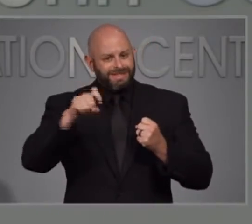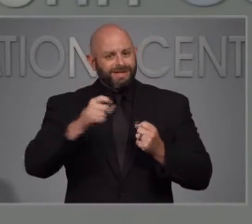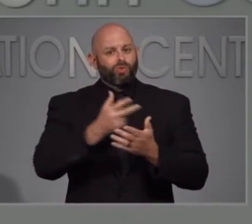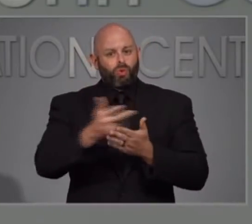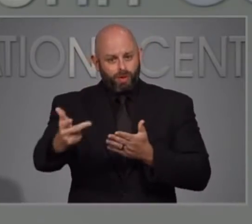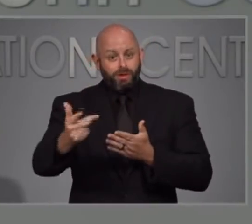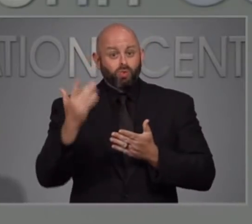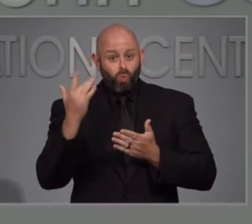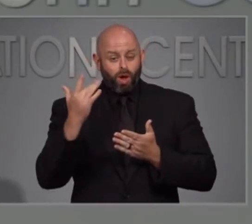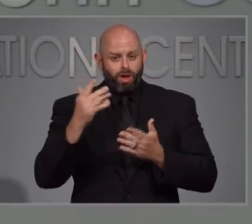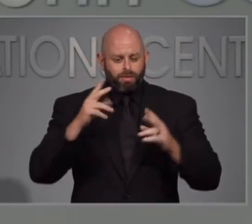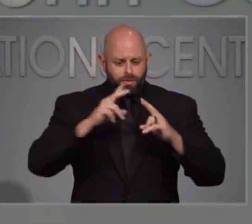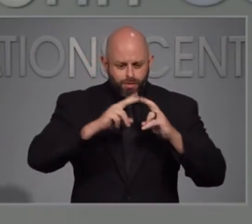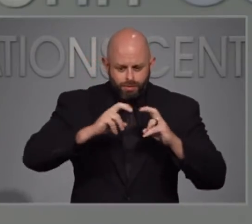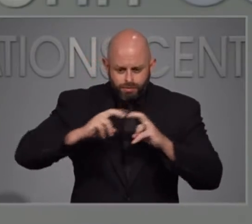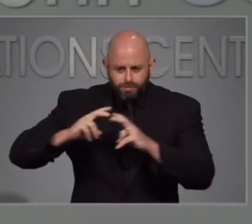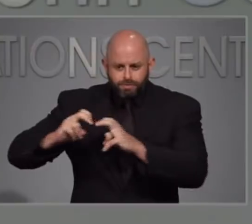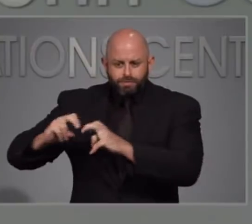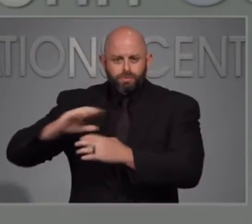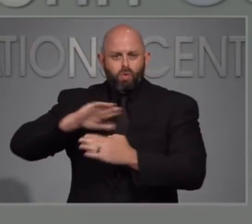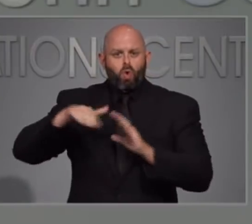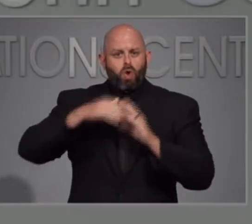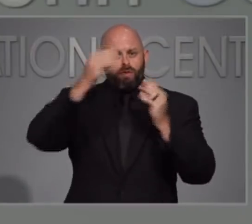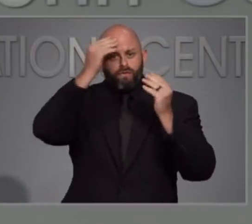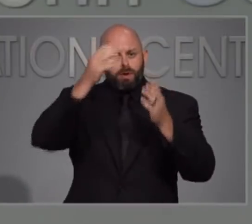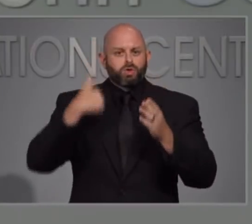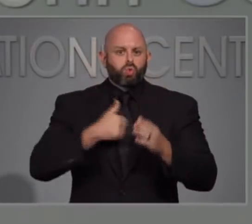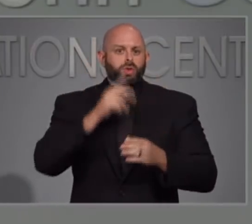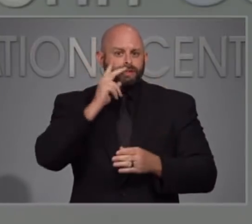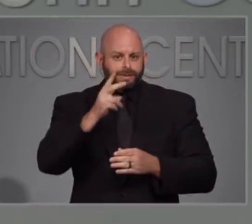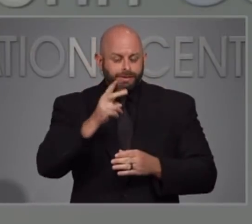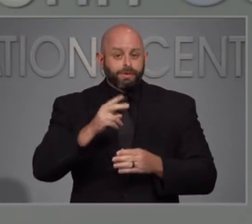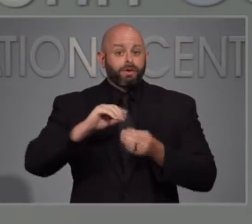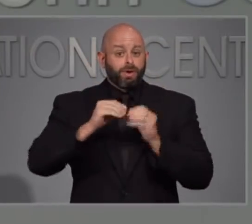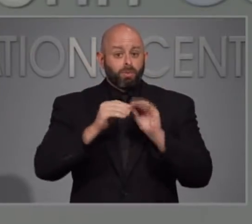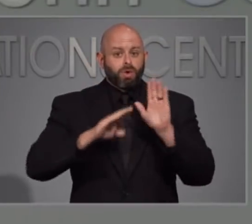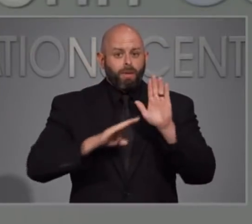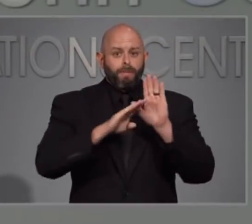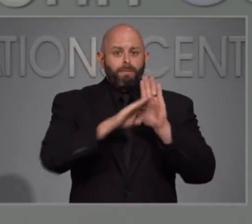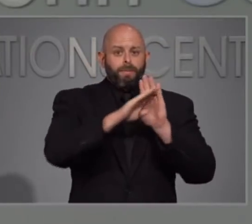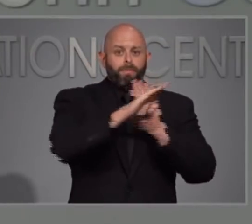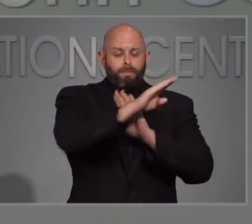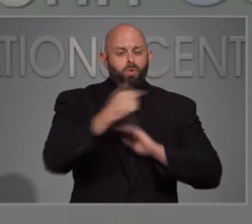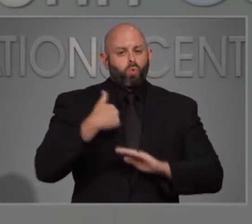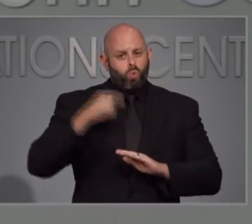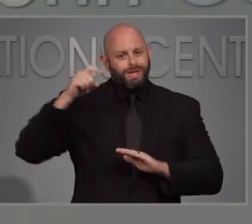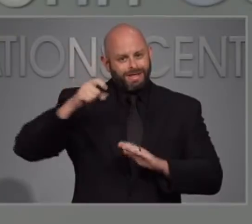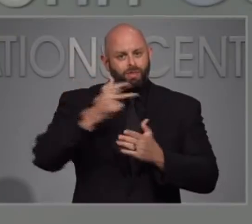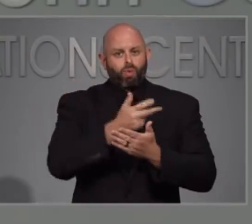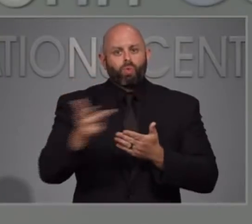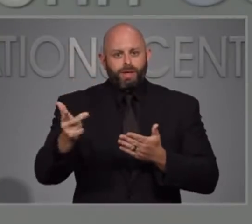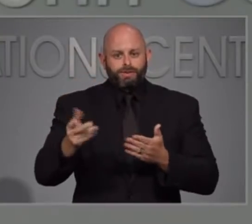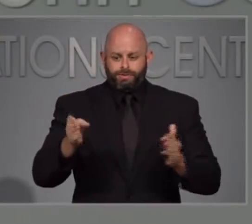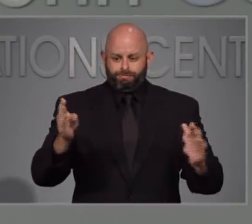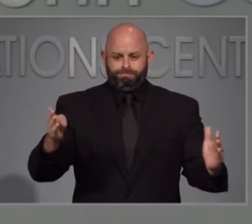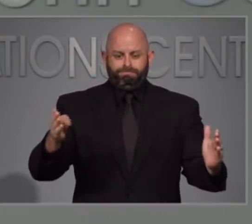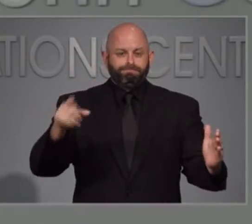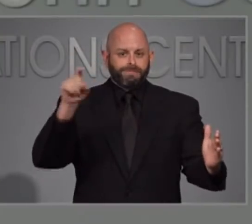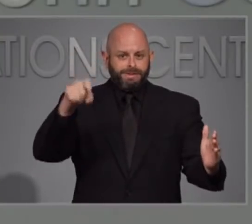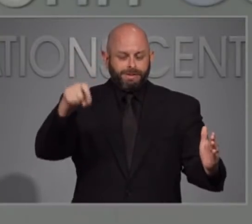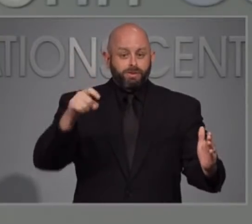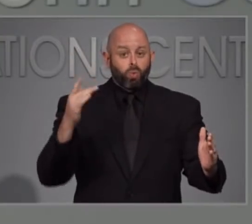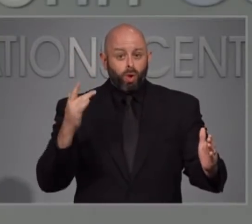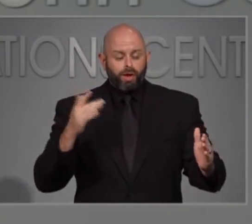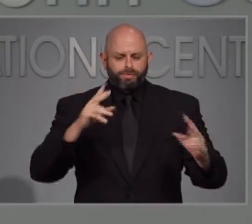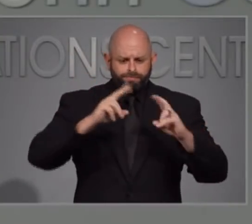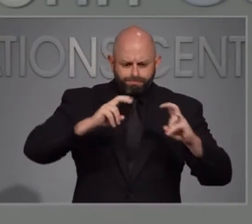the trends and the data that we are seeing. People who are catching COVID,